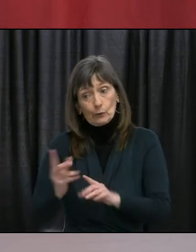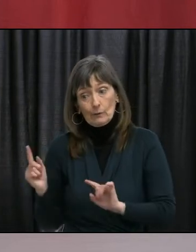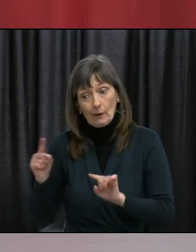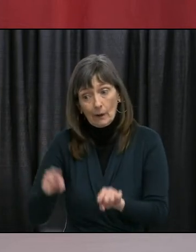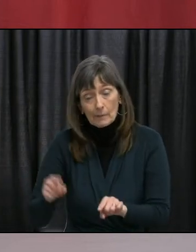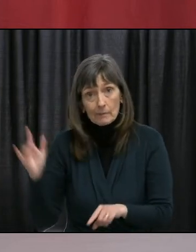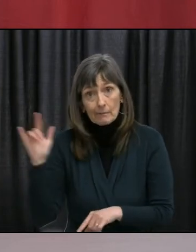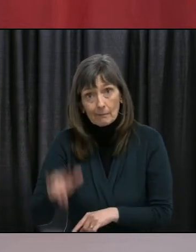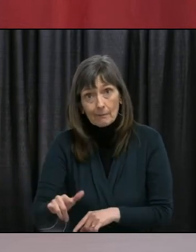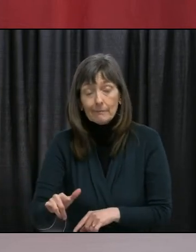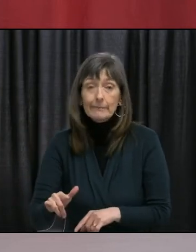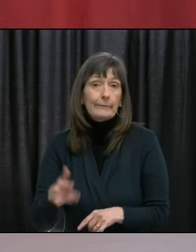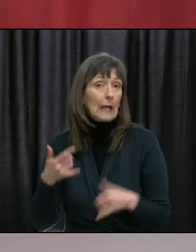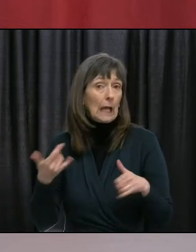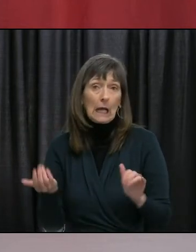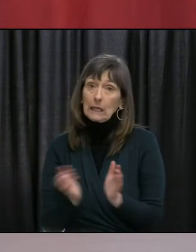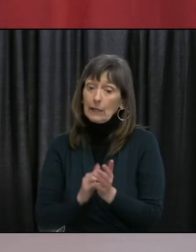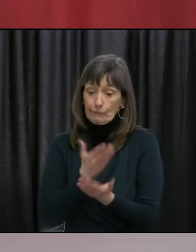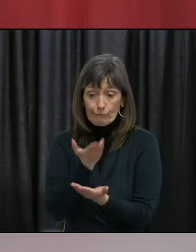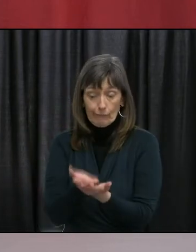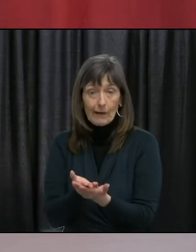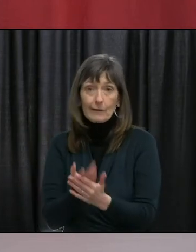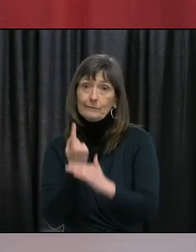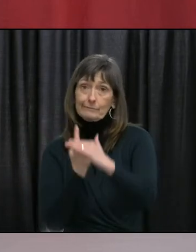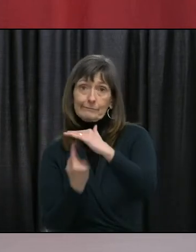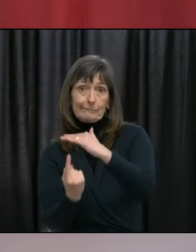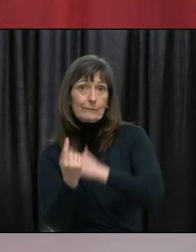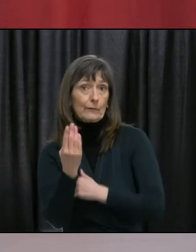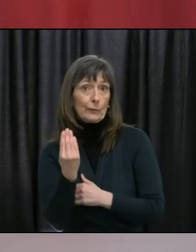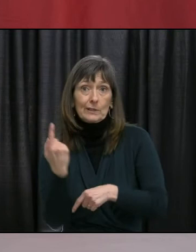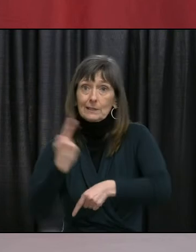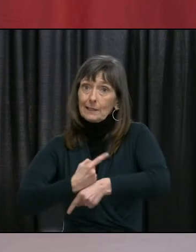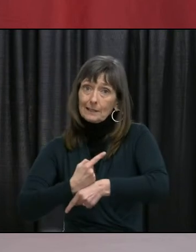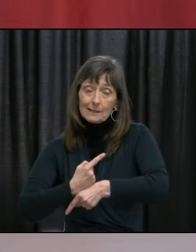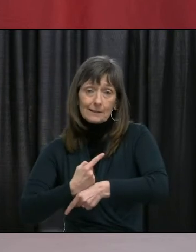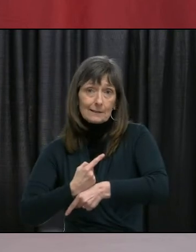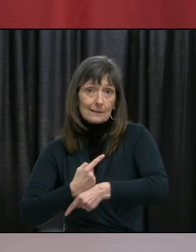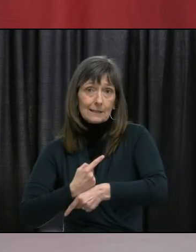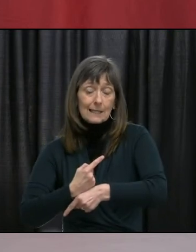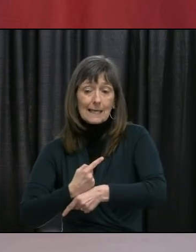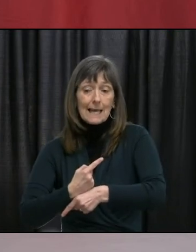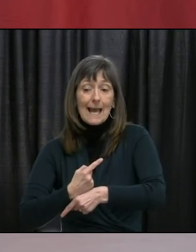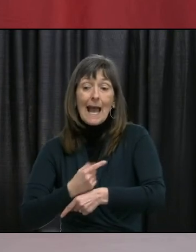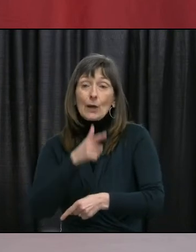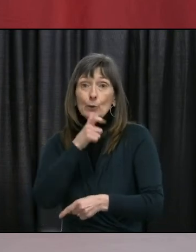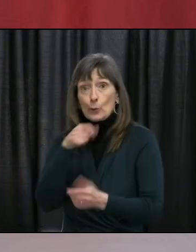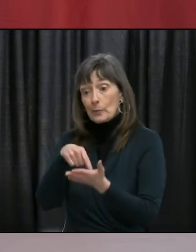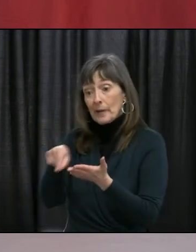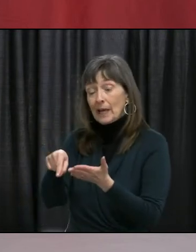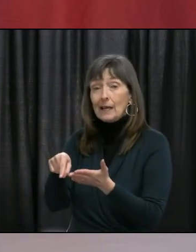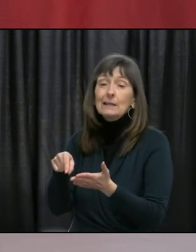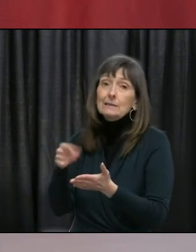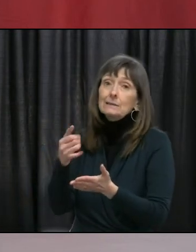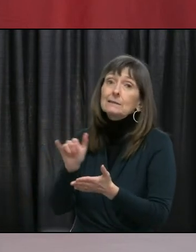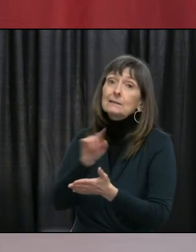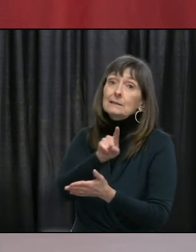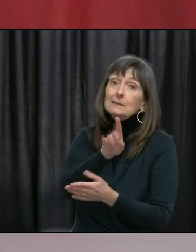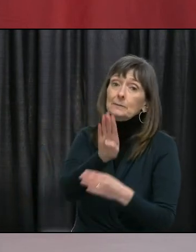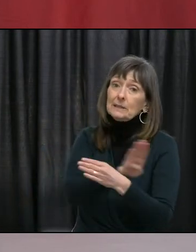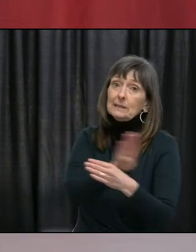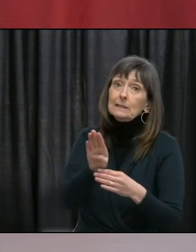they would have to, of course, go through 14 days of self-isolation, and this would be at the expense of the employer. I know the federal government has put